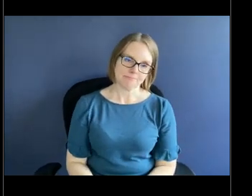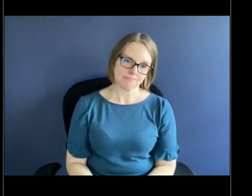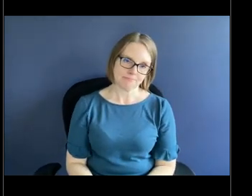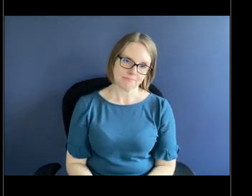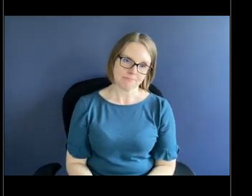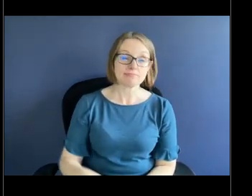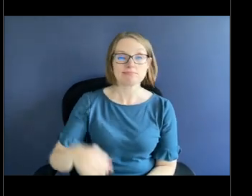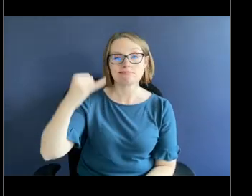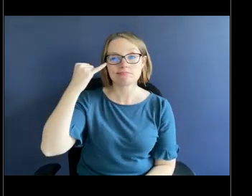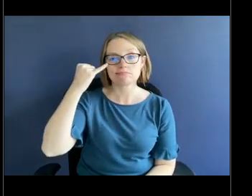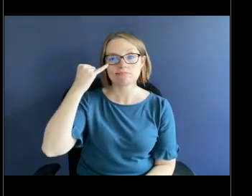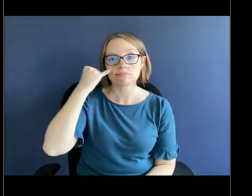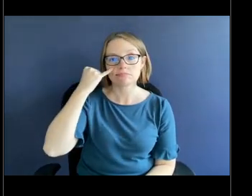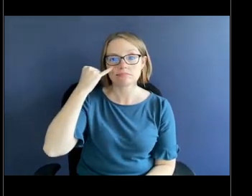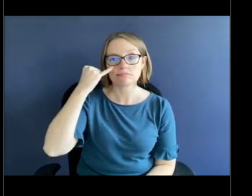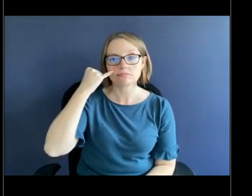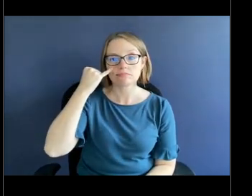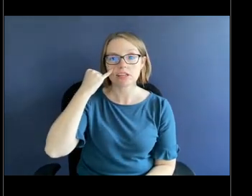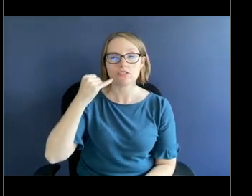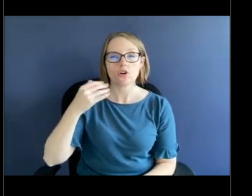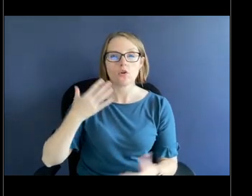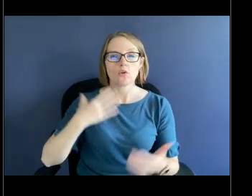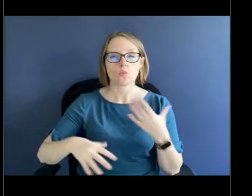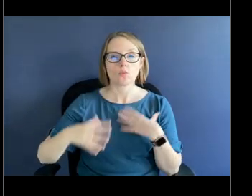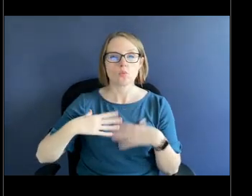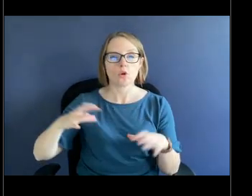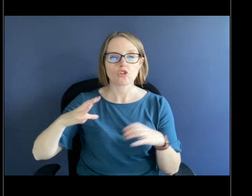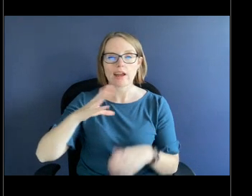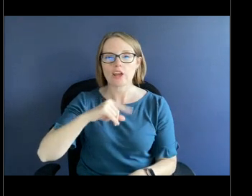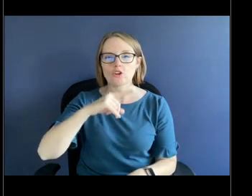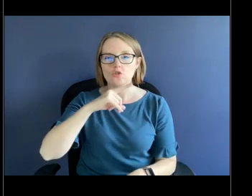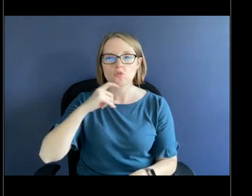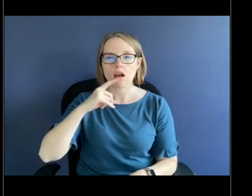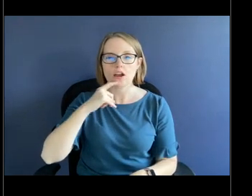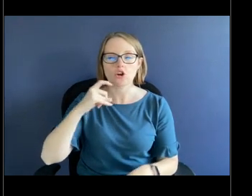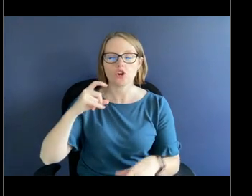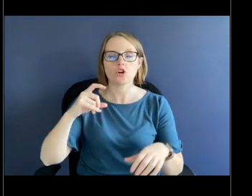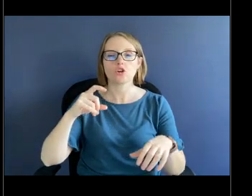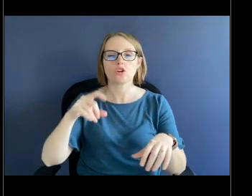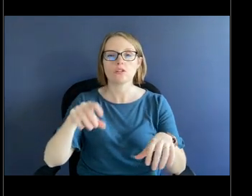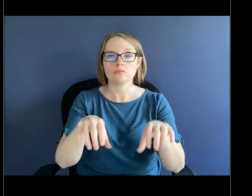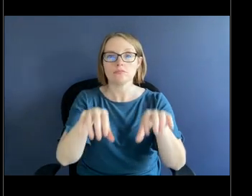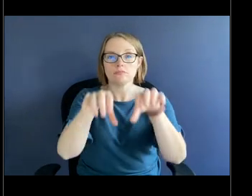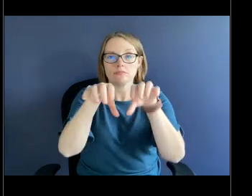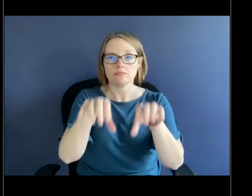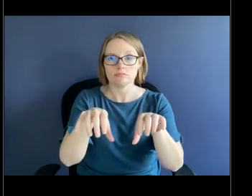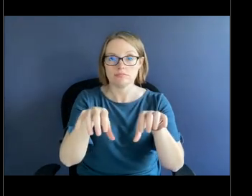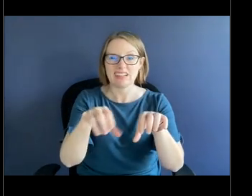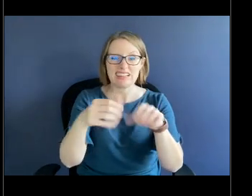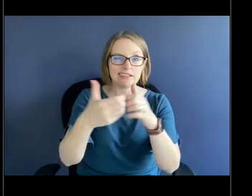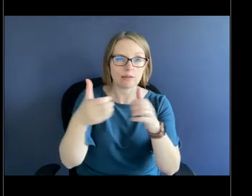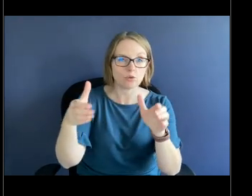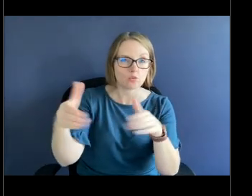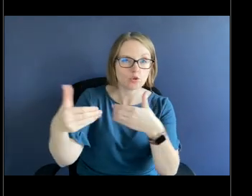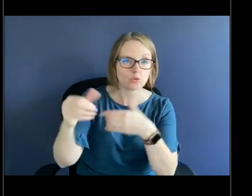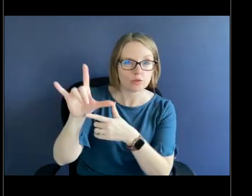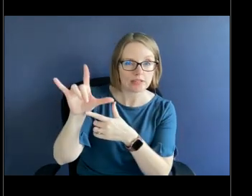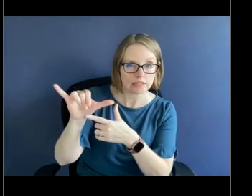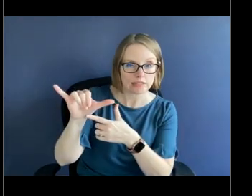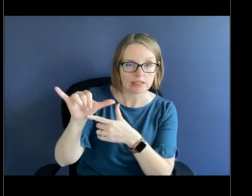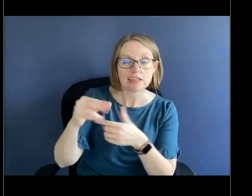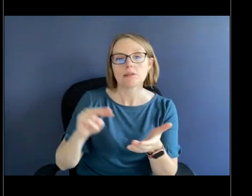If the washer and dryer are located behind doors or in a separate utility room,